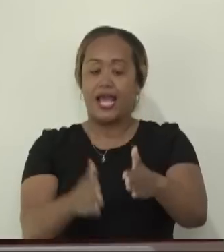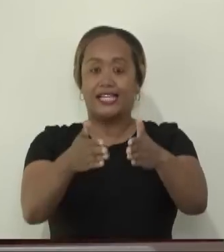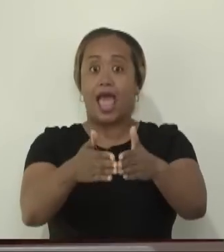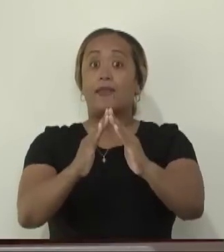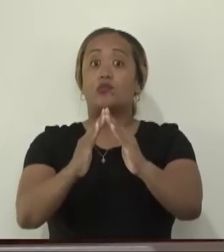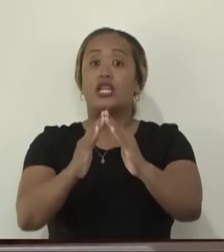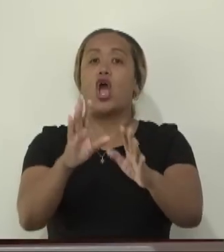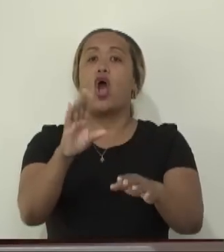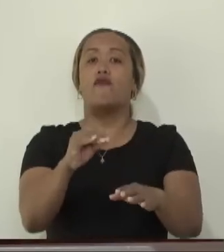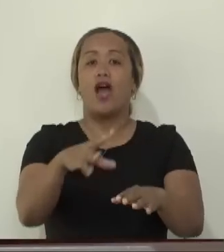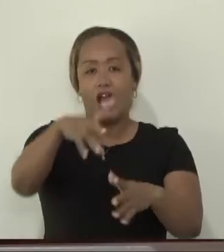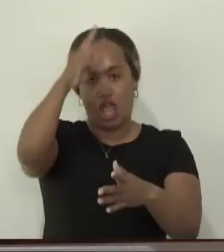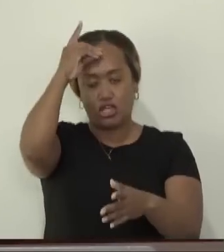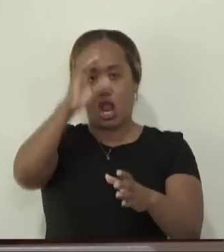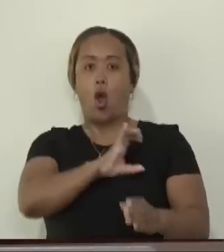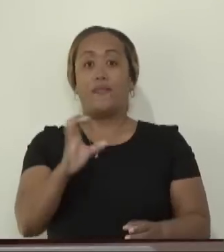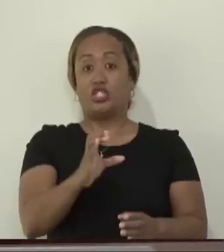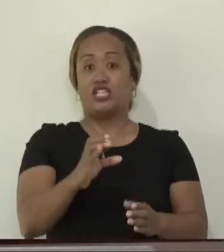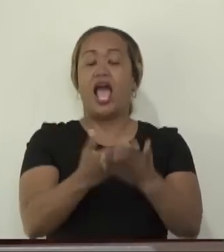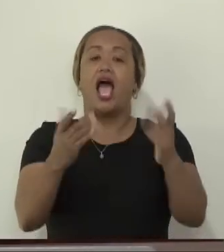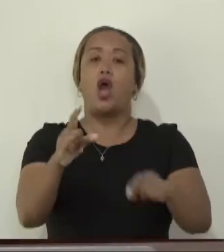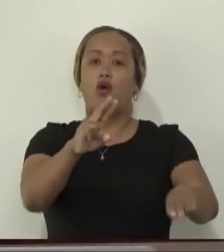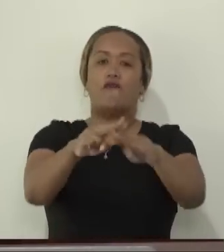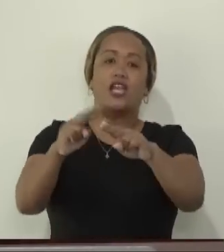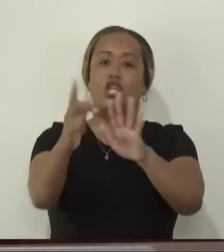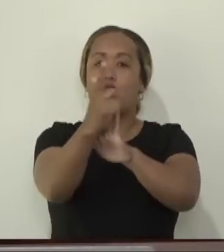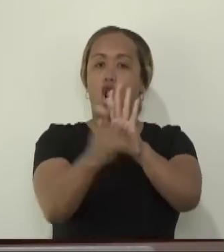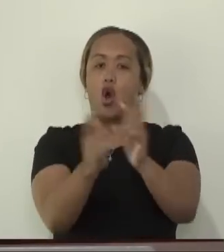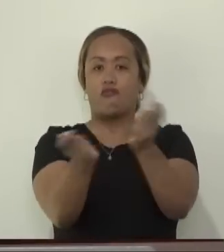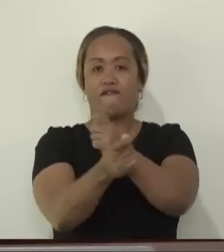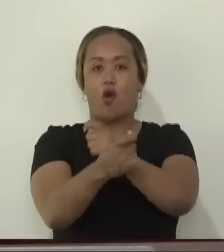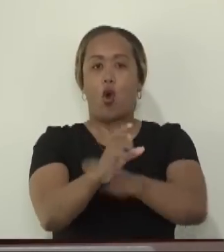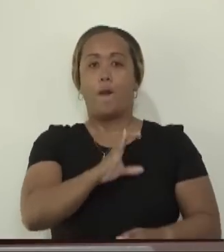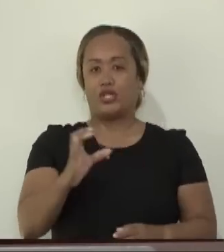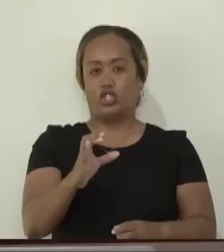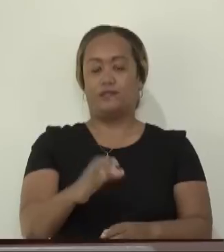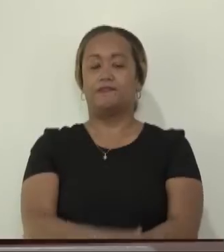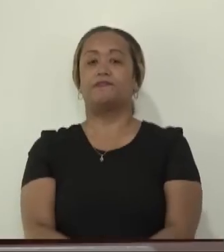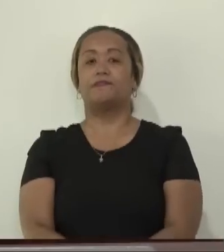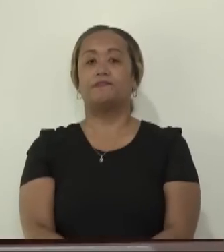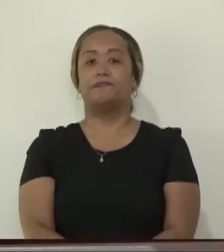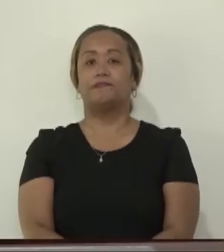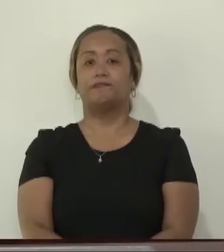establishment of an education commission and the Fiji Law Reform Commission.